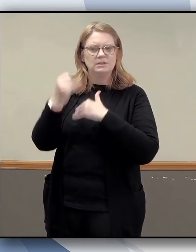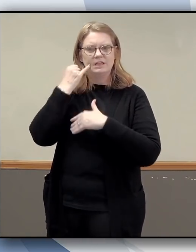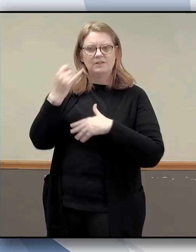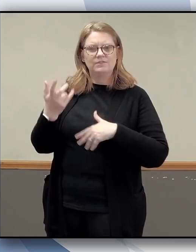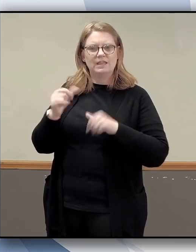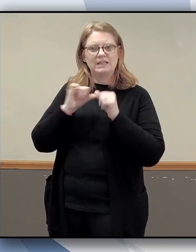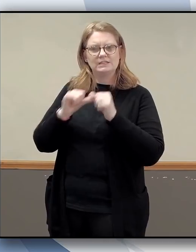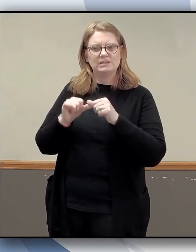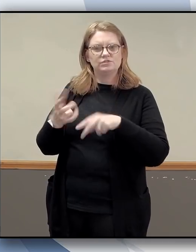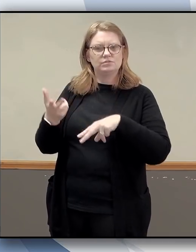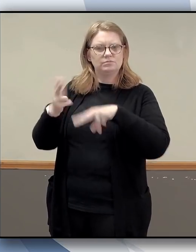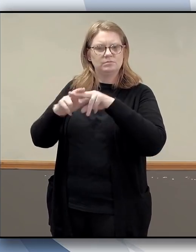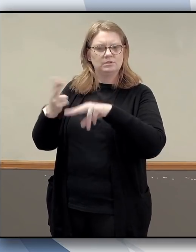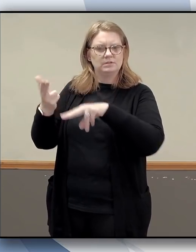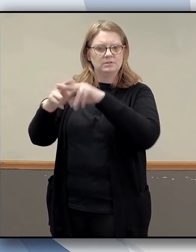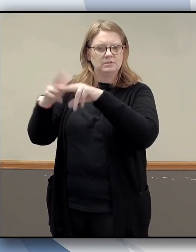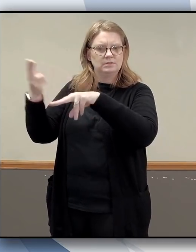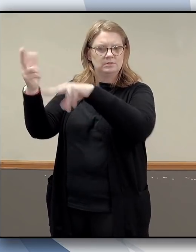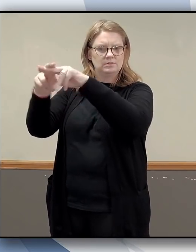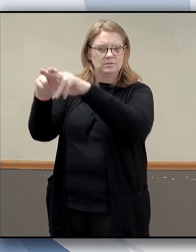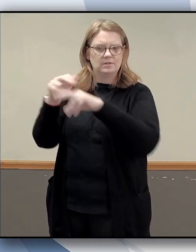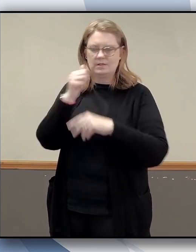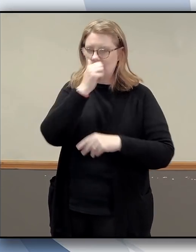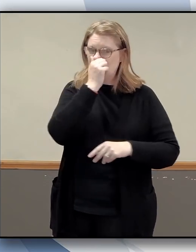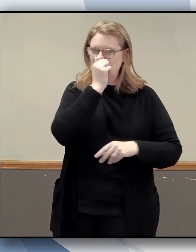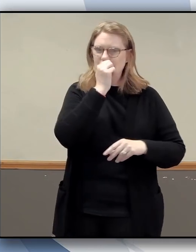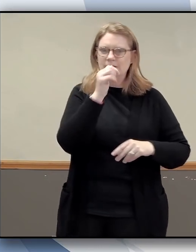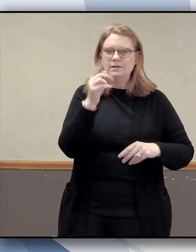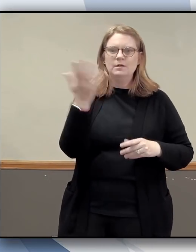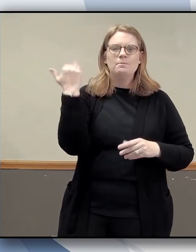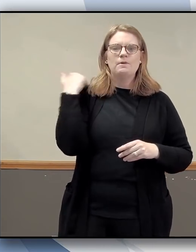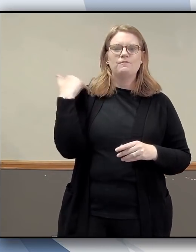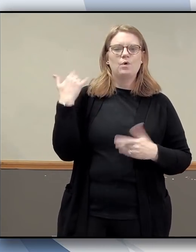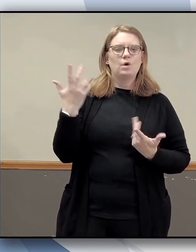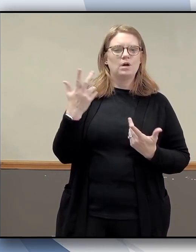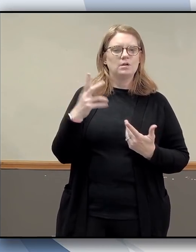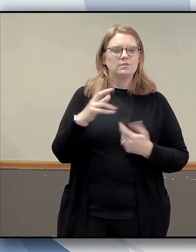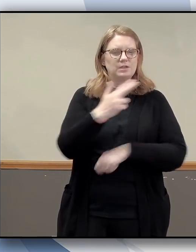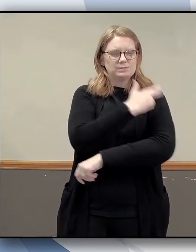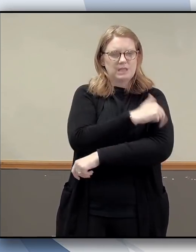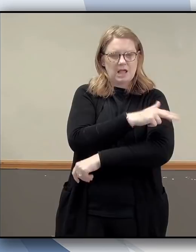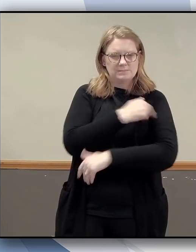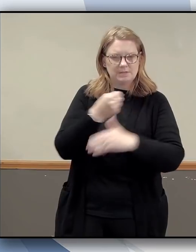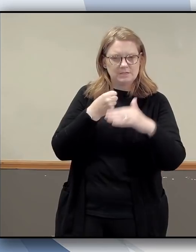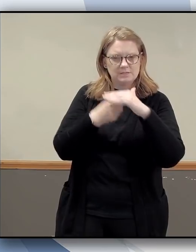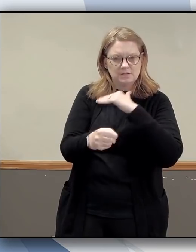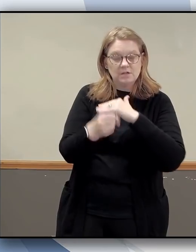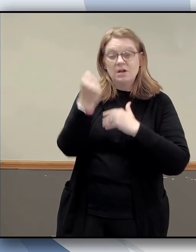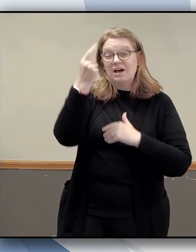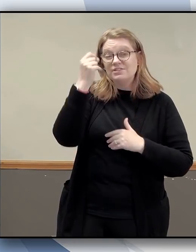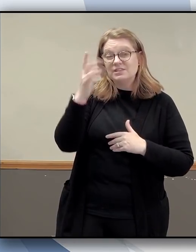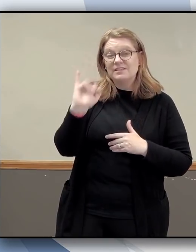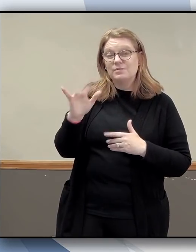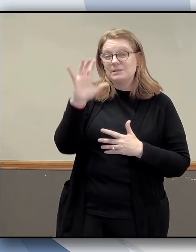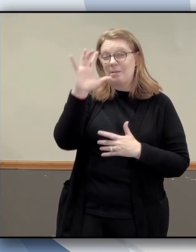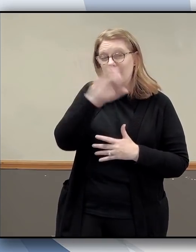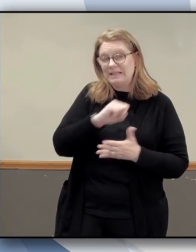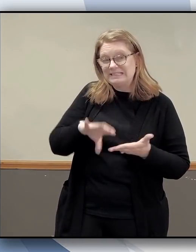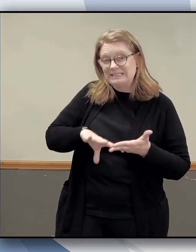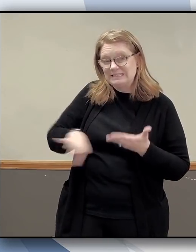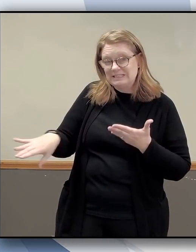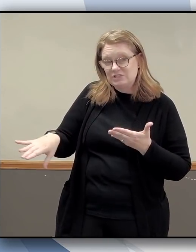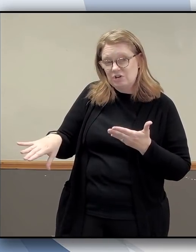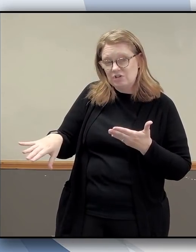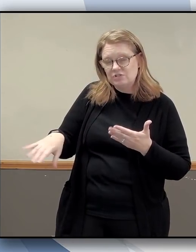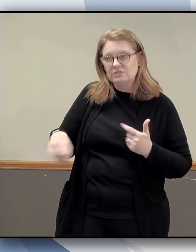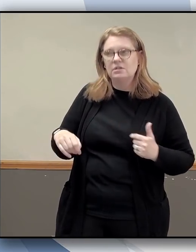rise? Well, let's first, when we shared the hospitalization earlier, there was some restating because there was some missed discharges. And so the peak,